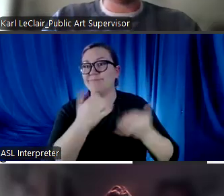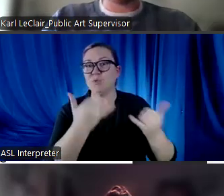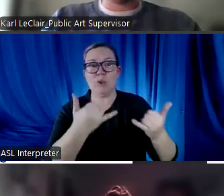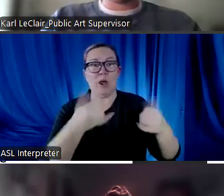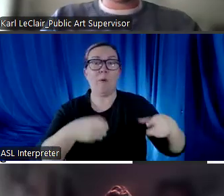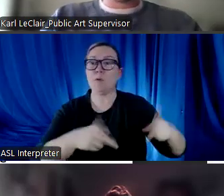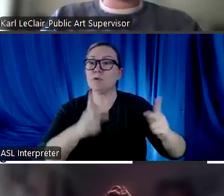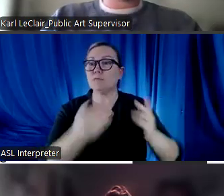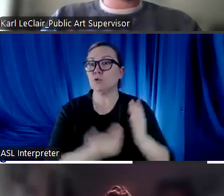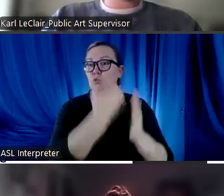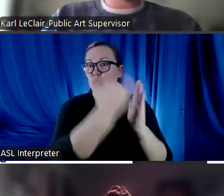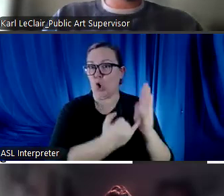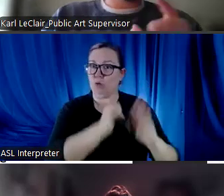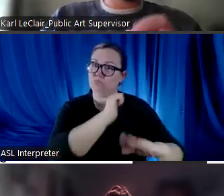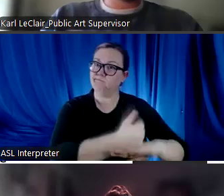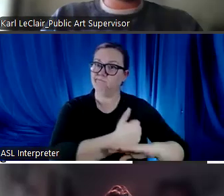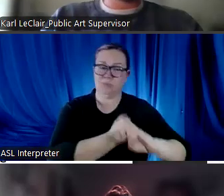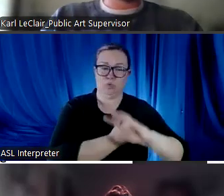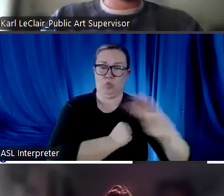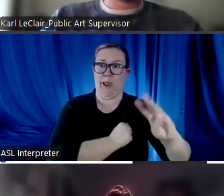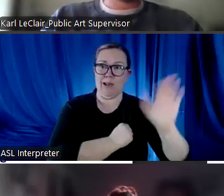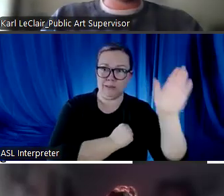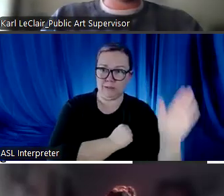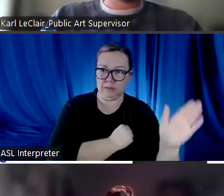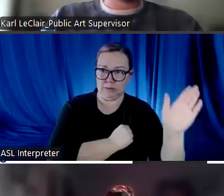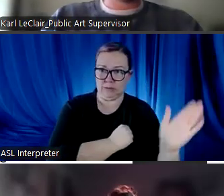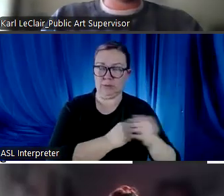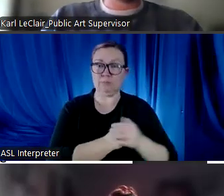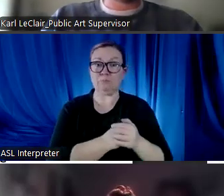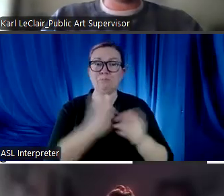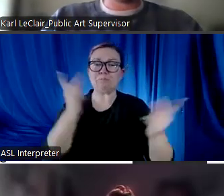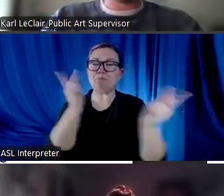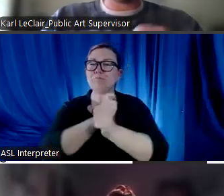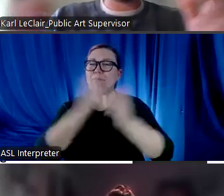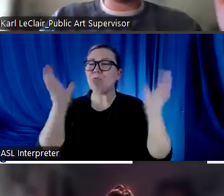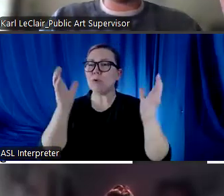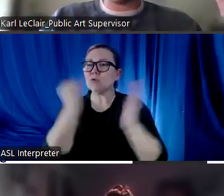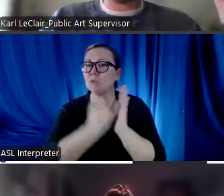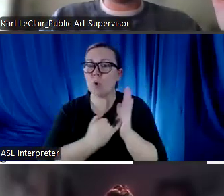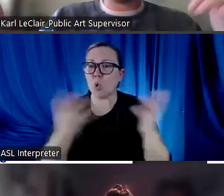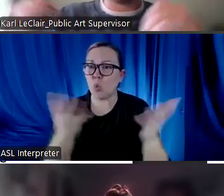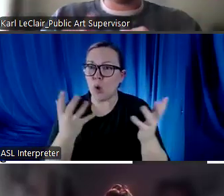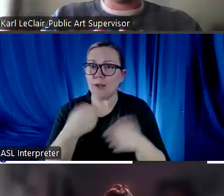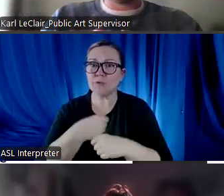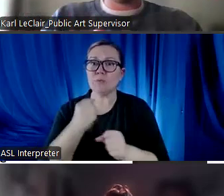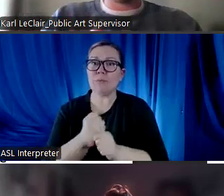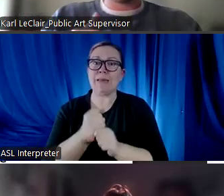artwork. And so the vision for this work is to create a flexible